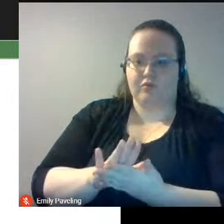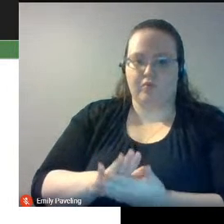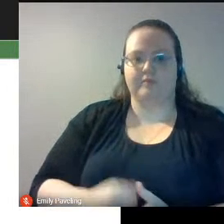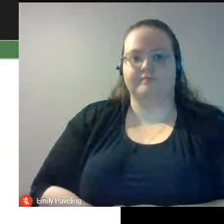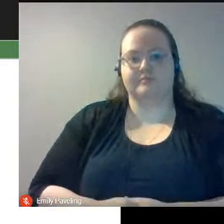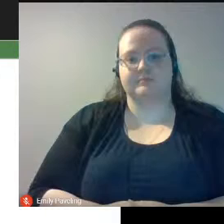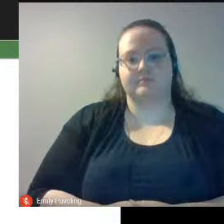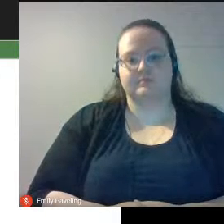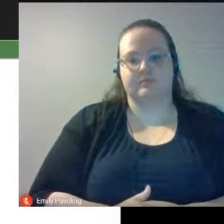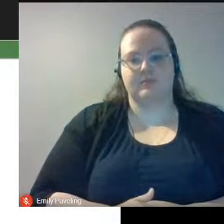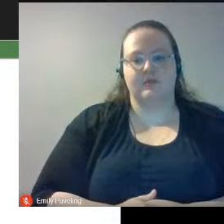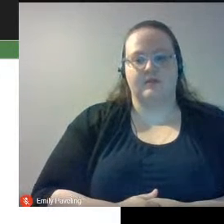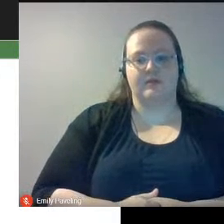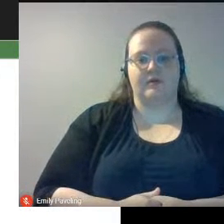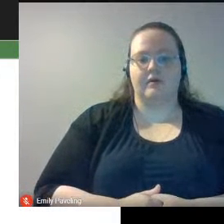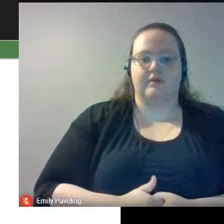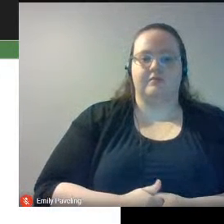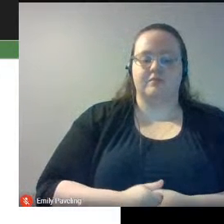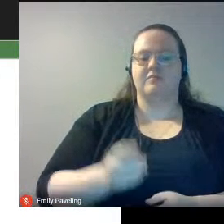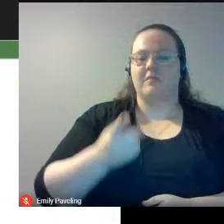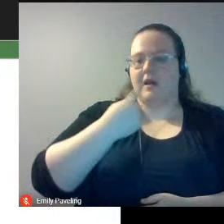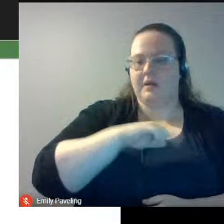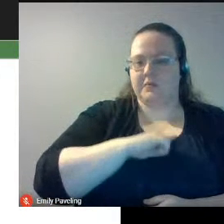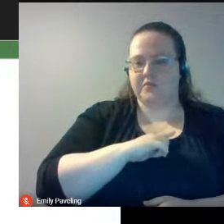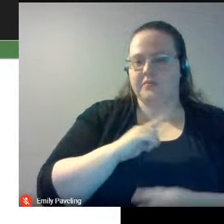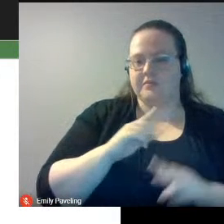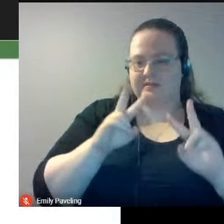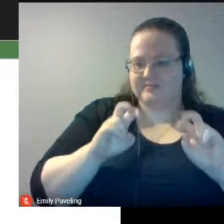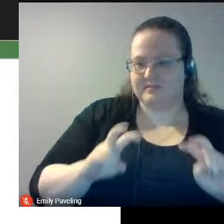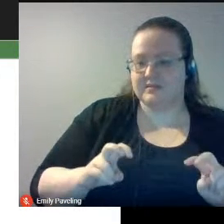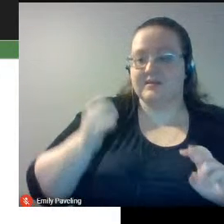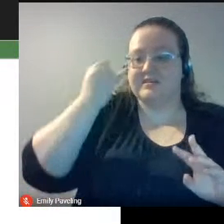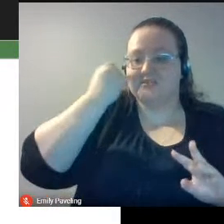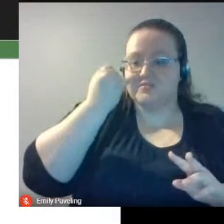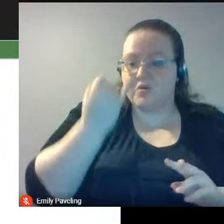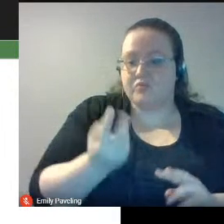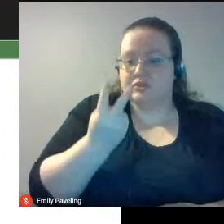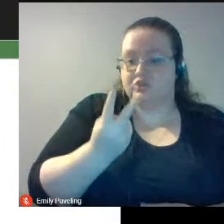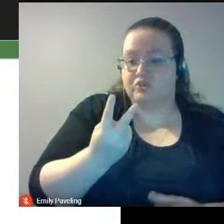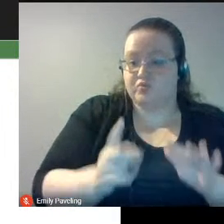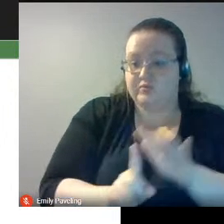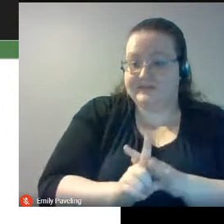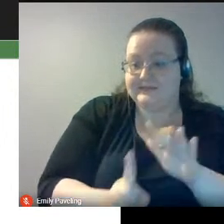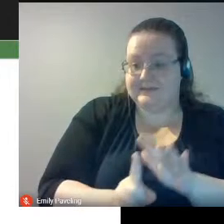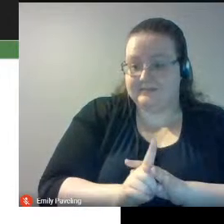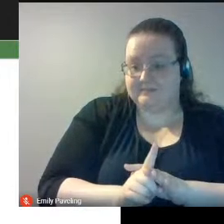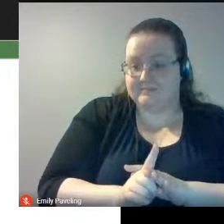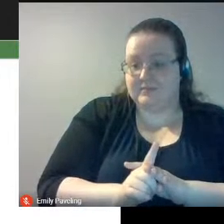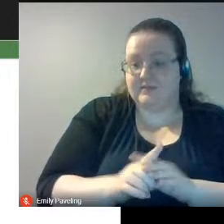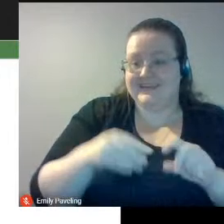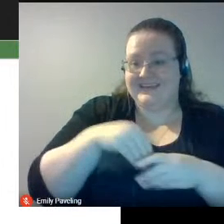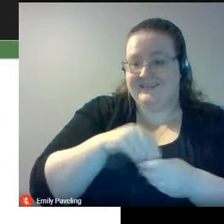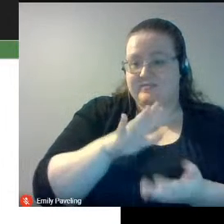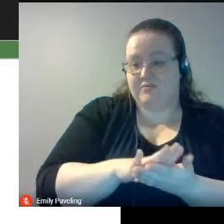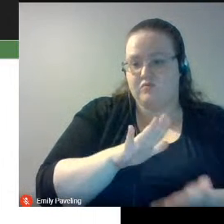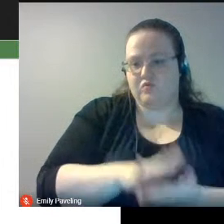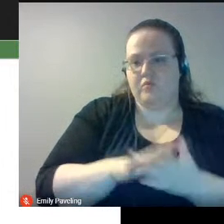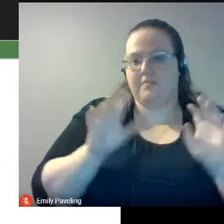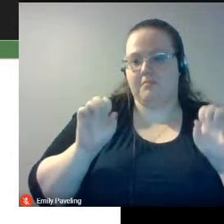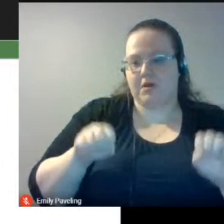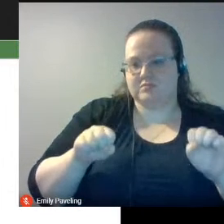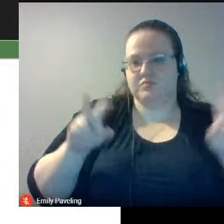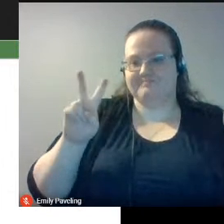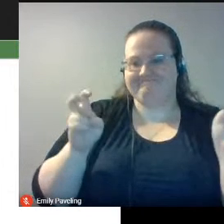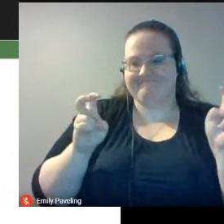on our initial assessment, should there be 2 cases in a school, public health may declare an outbreak if we feel that those